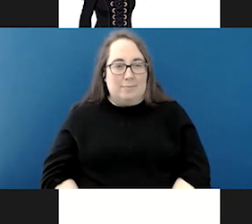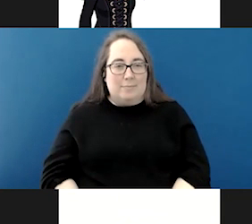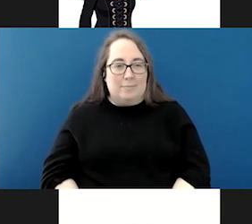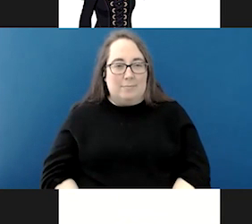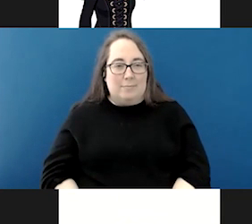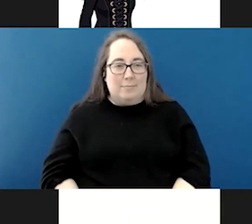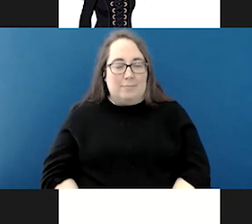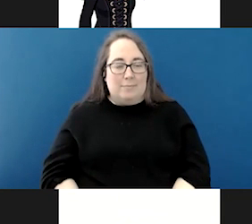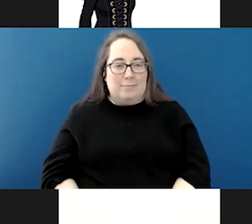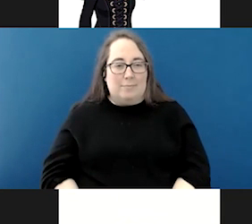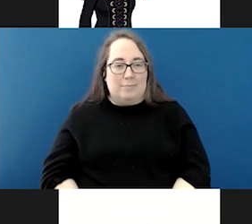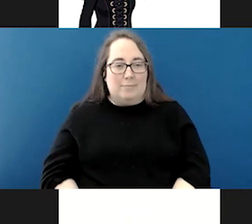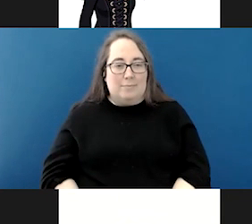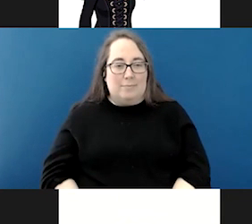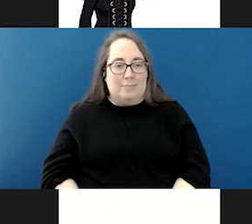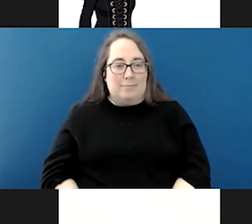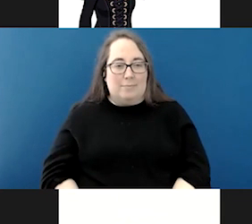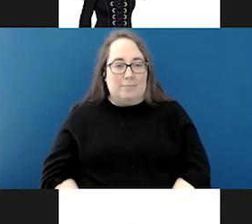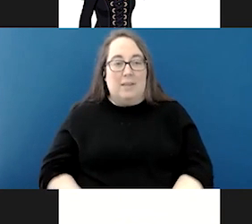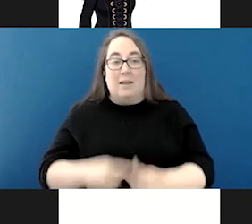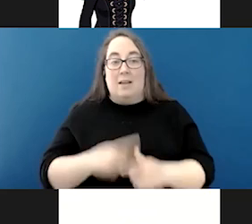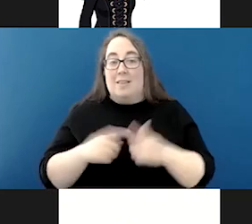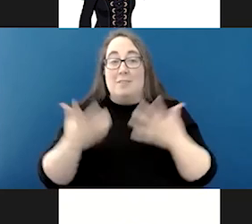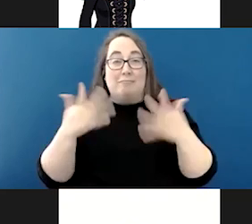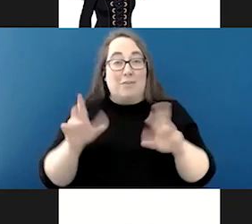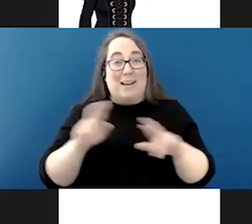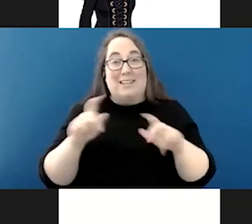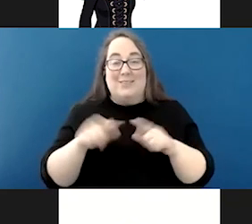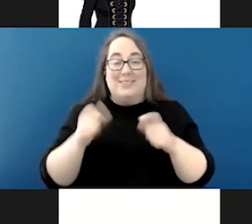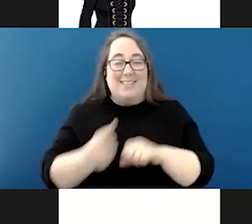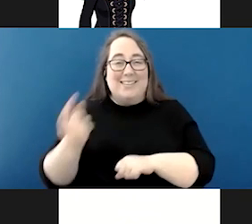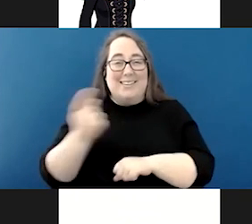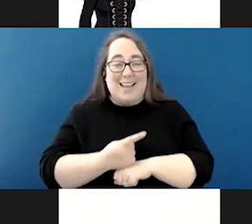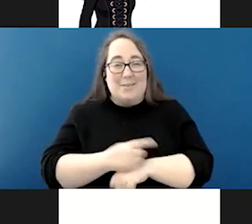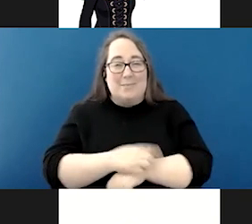And then I feel like it'll be all done and I'll be ready to save the day.